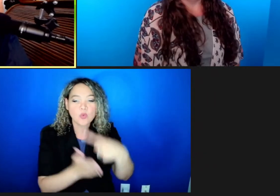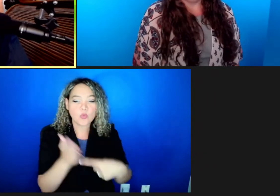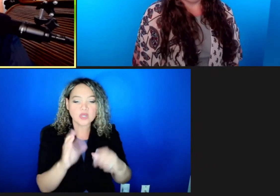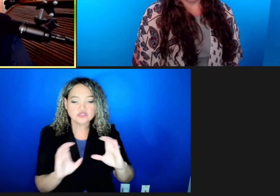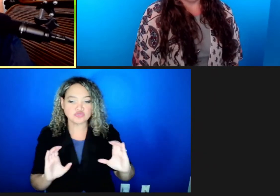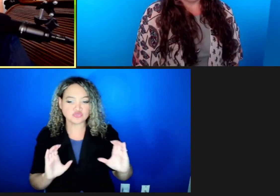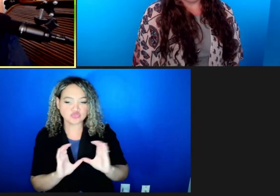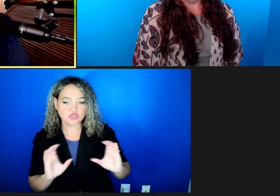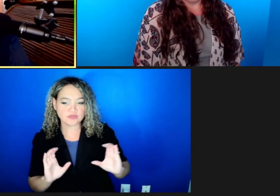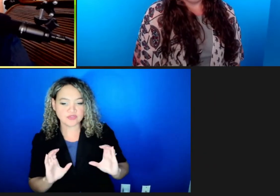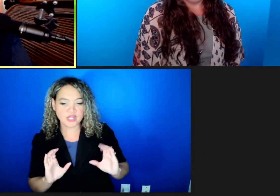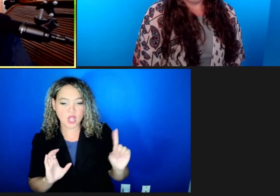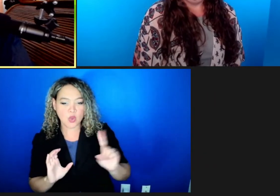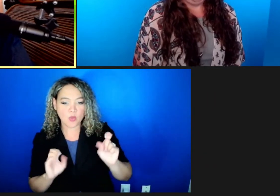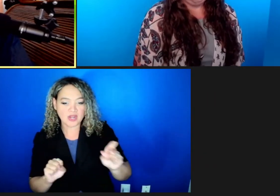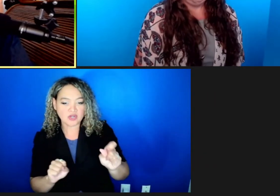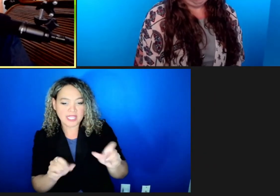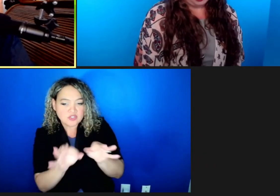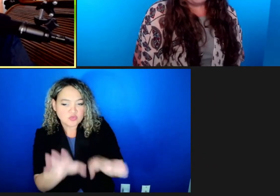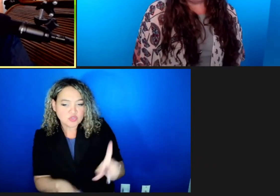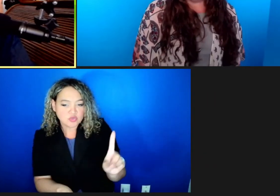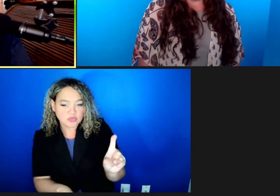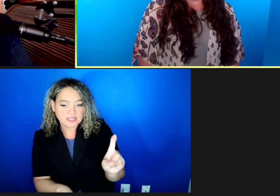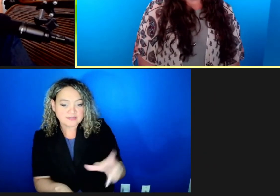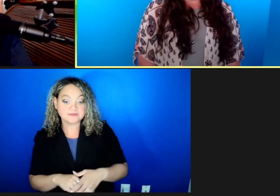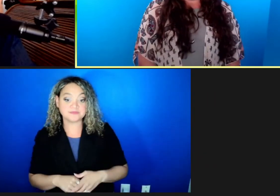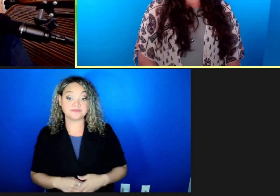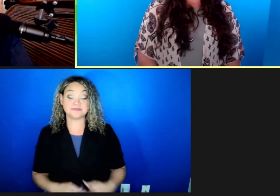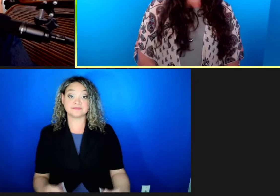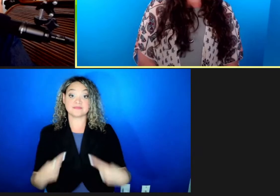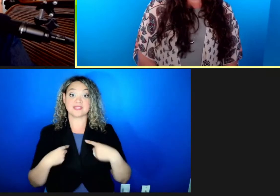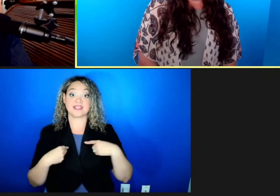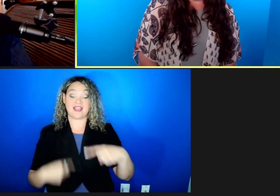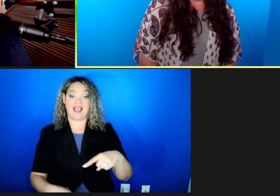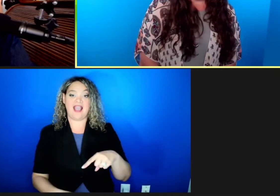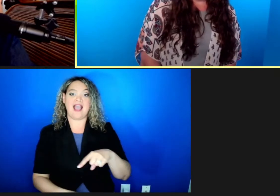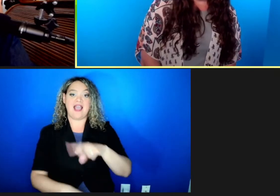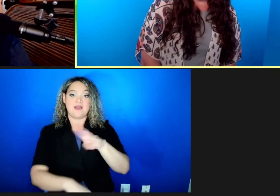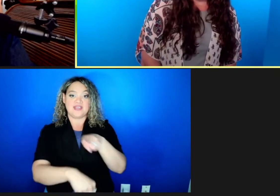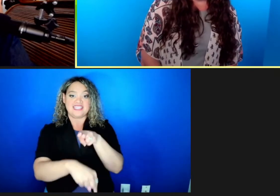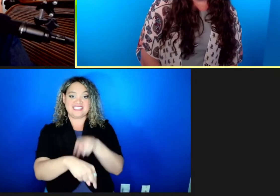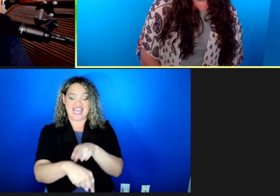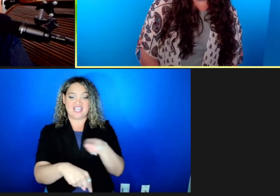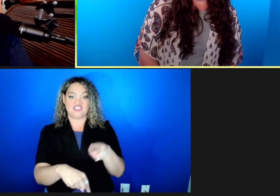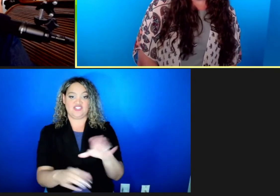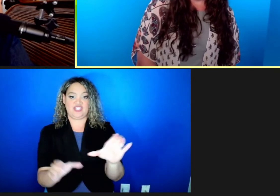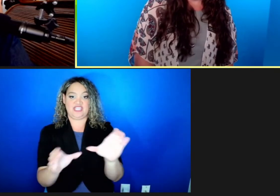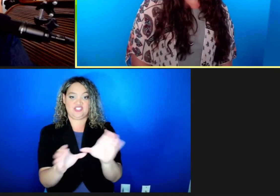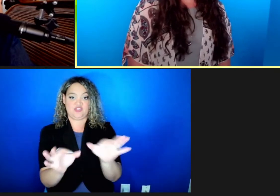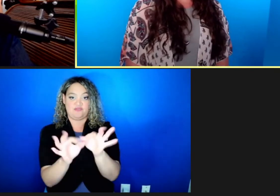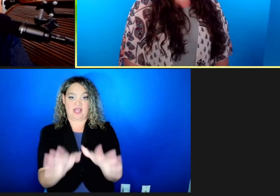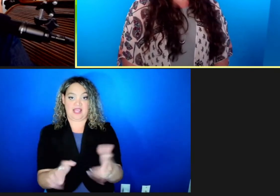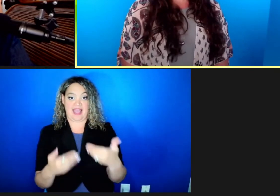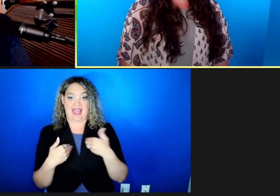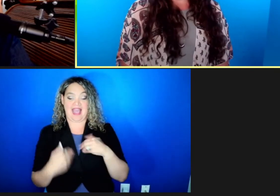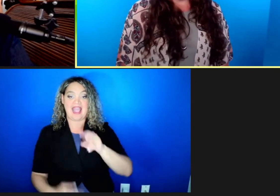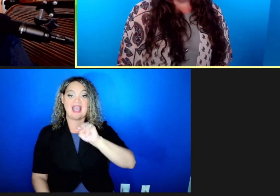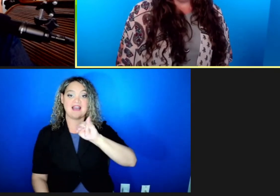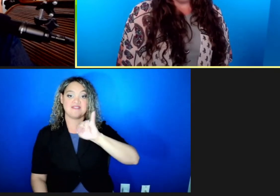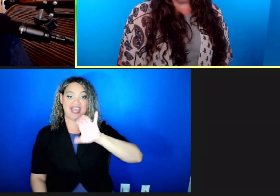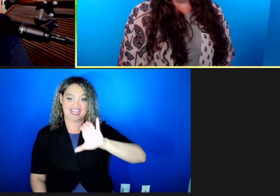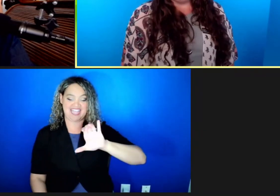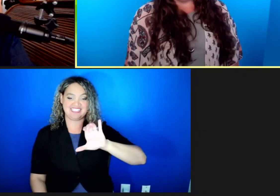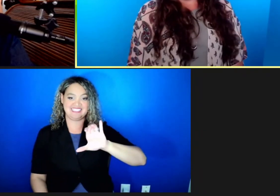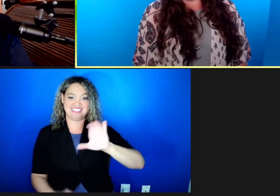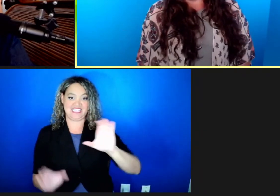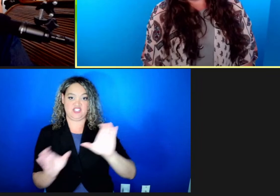worlds can you be hired to work? I am a nationally certified interpreter, so I hold a NIC